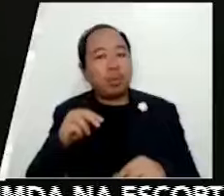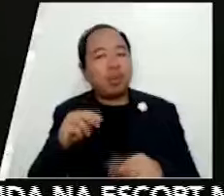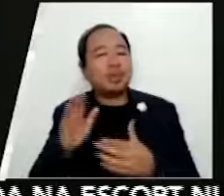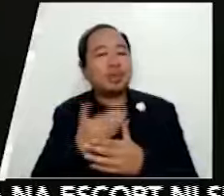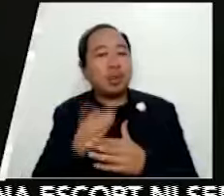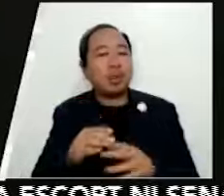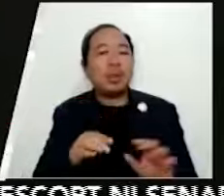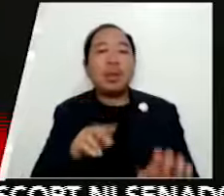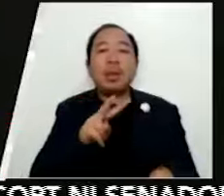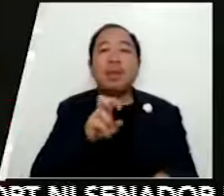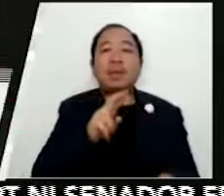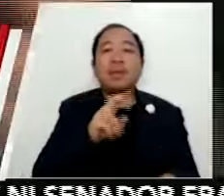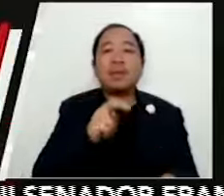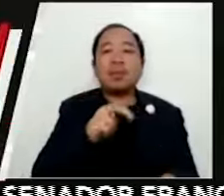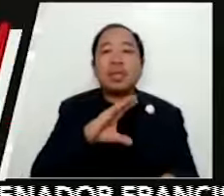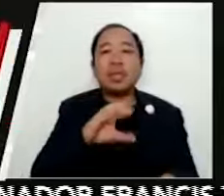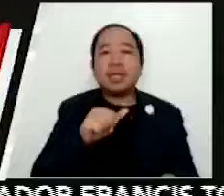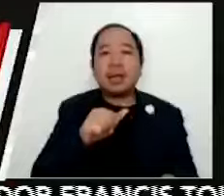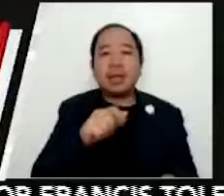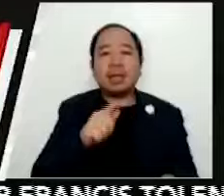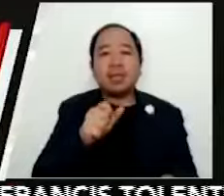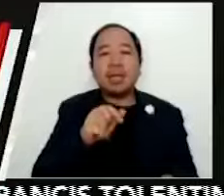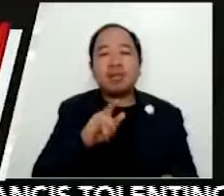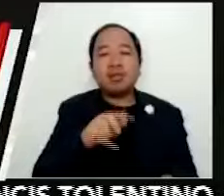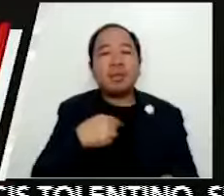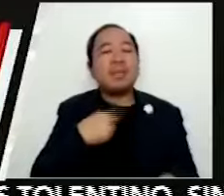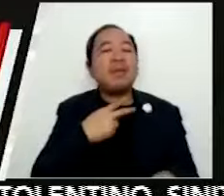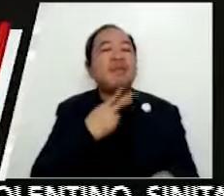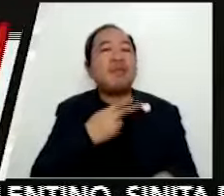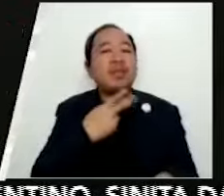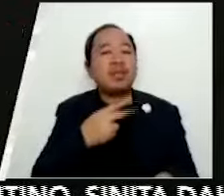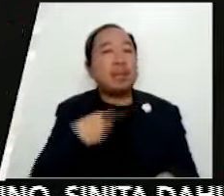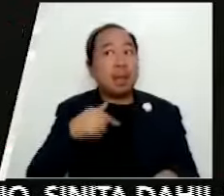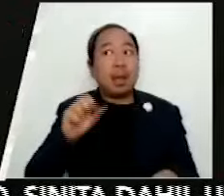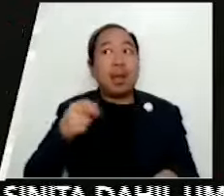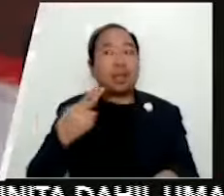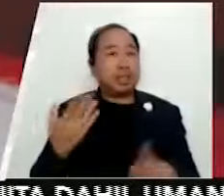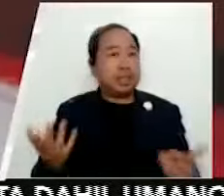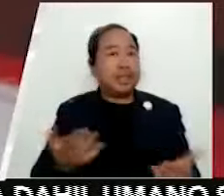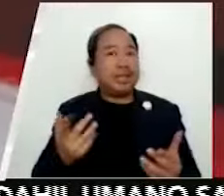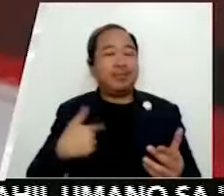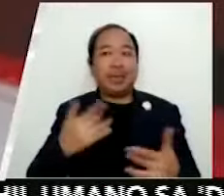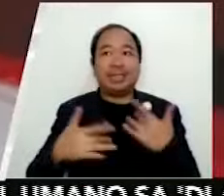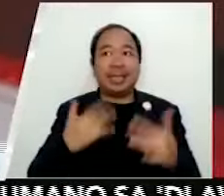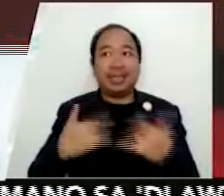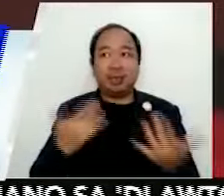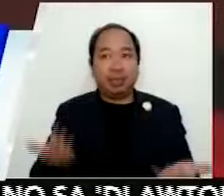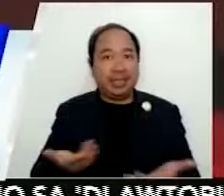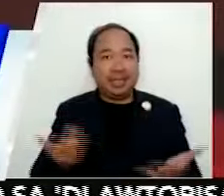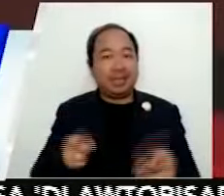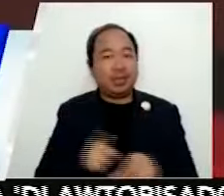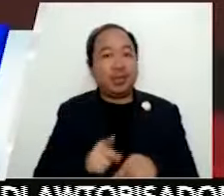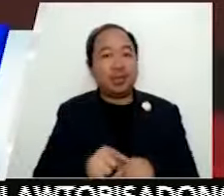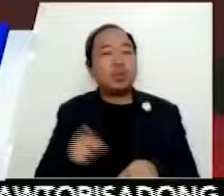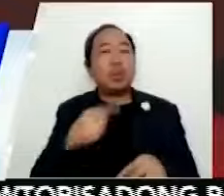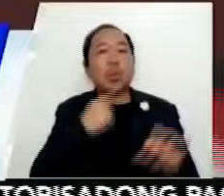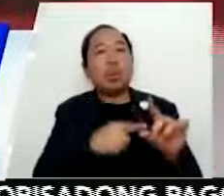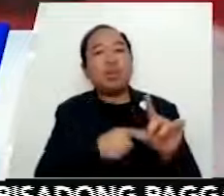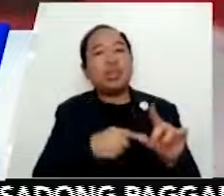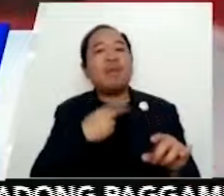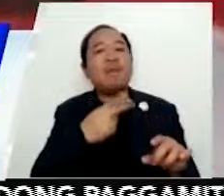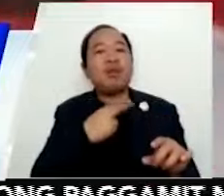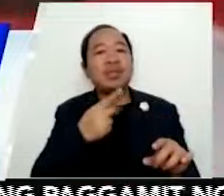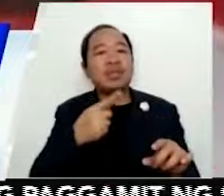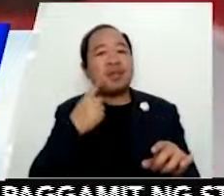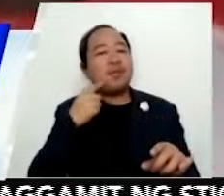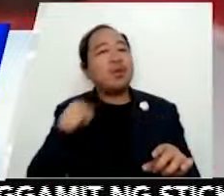Ash is kind of like always right here, right? He's pretty excited to be here too. Ang original voice sa likod ng karakter